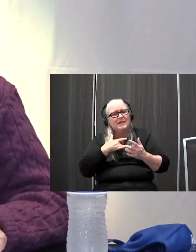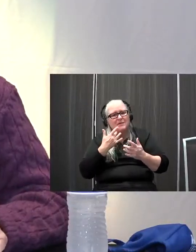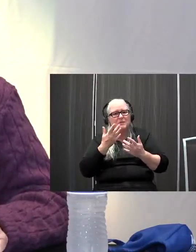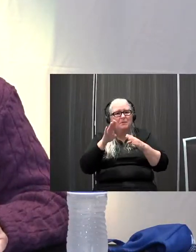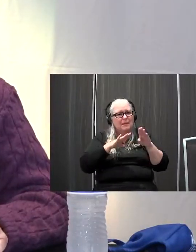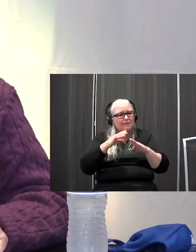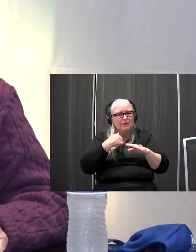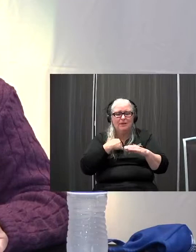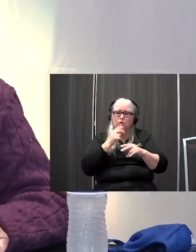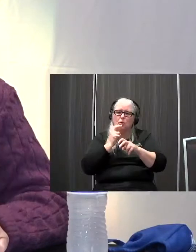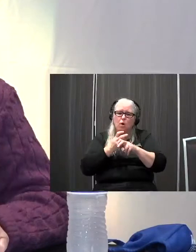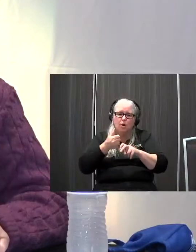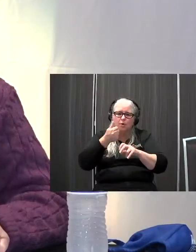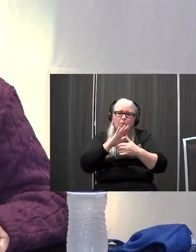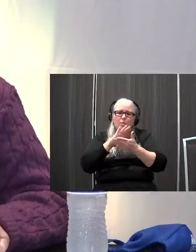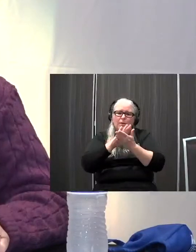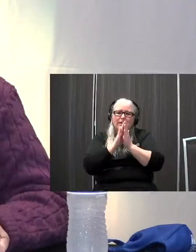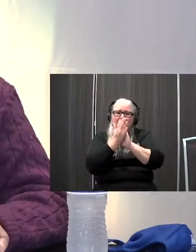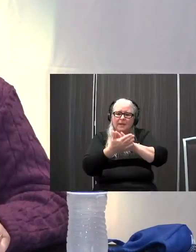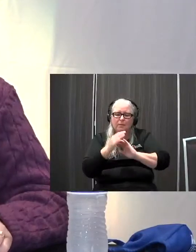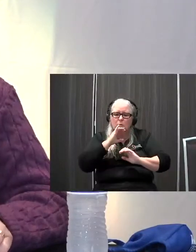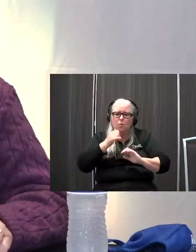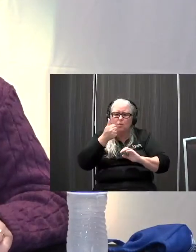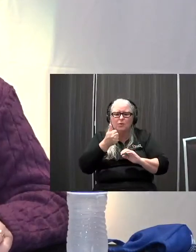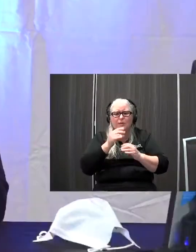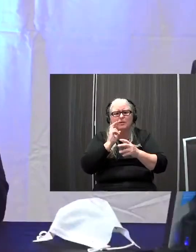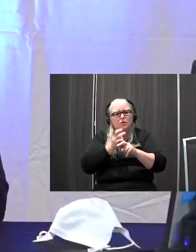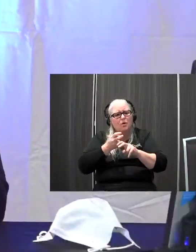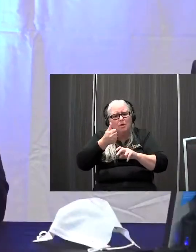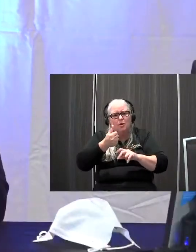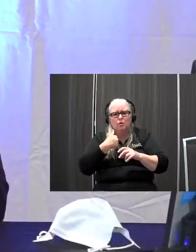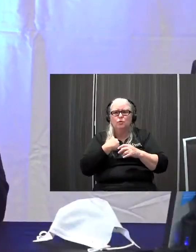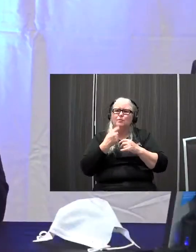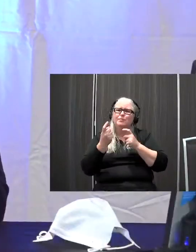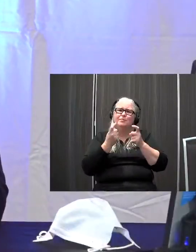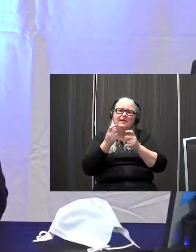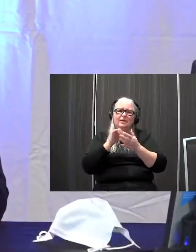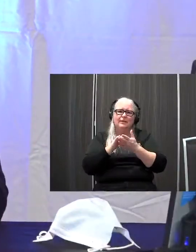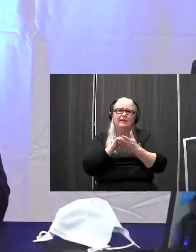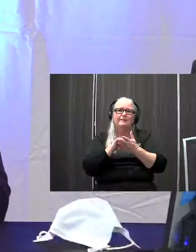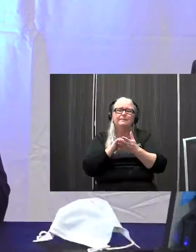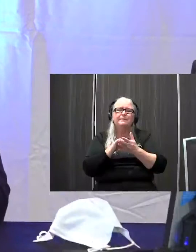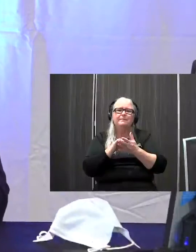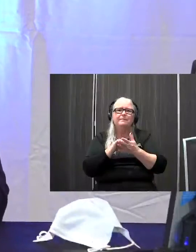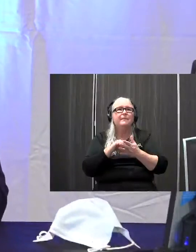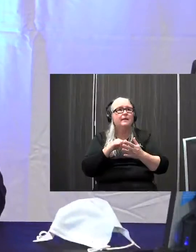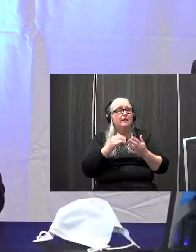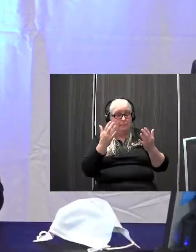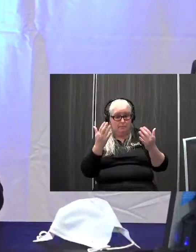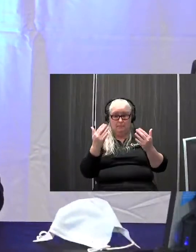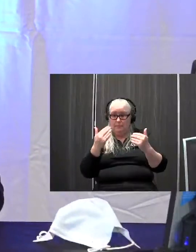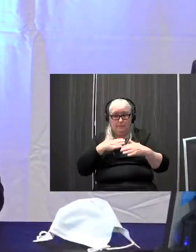to physically manage that. I think that, and I would love for anyone to jump in